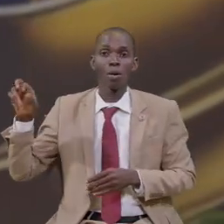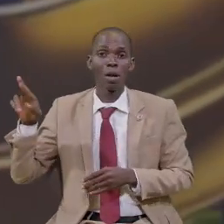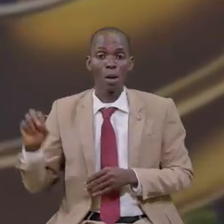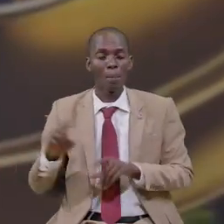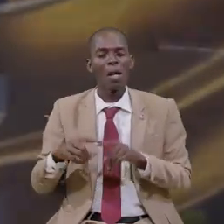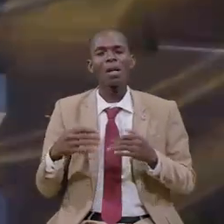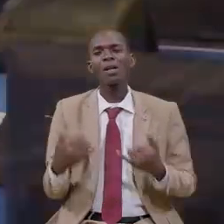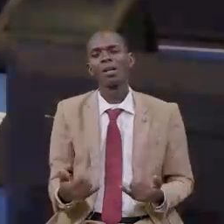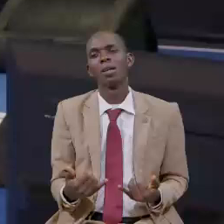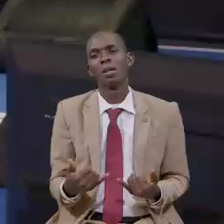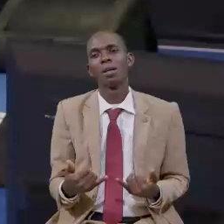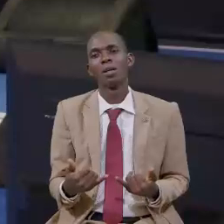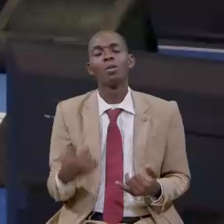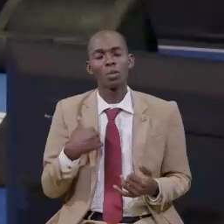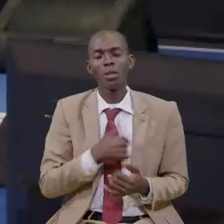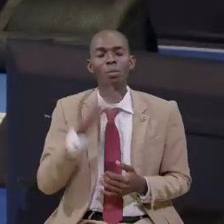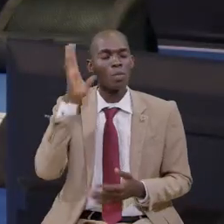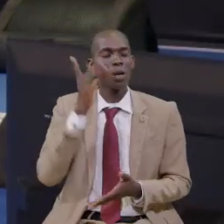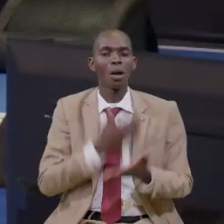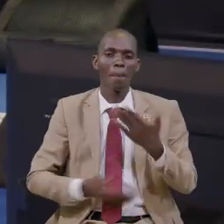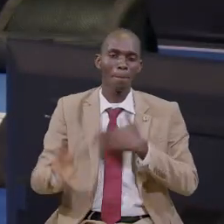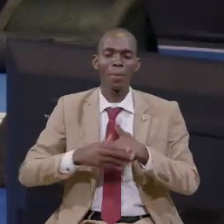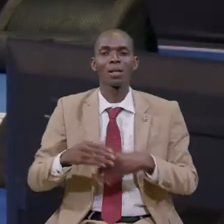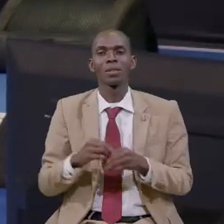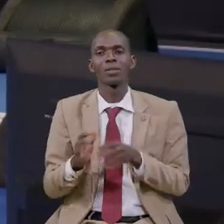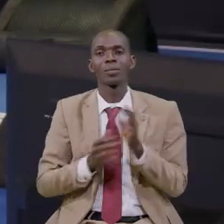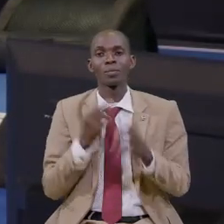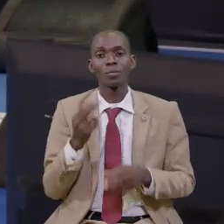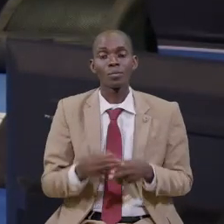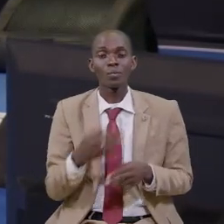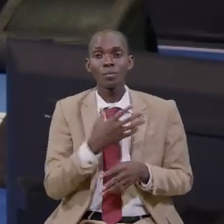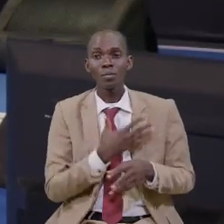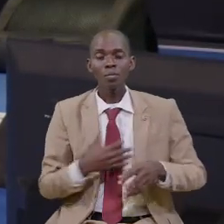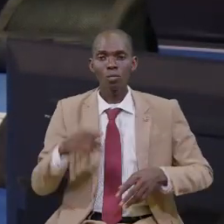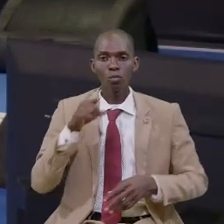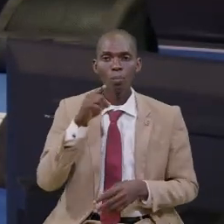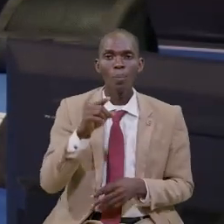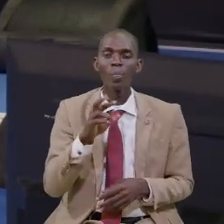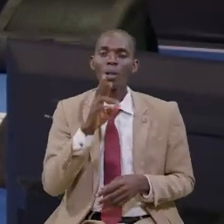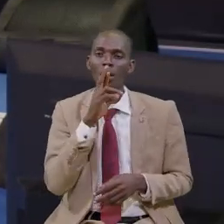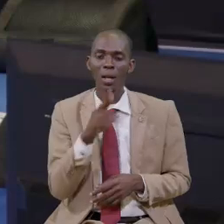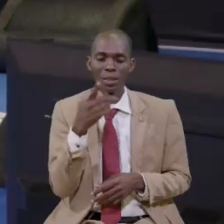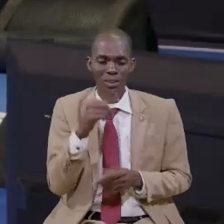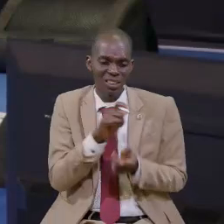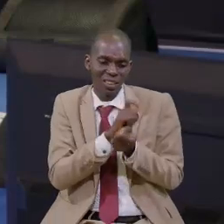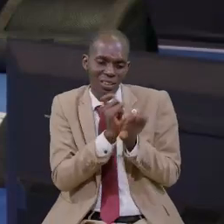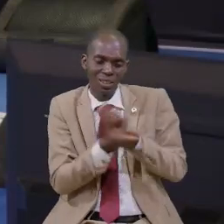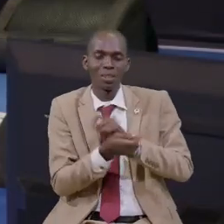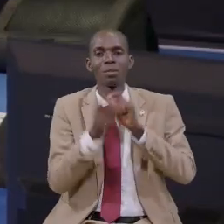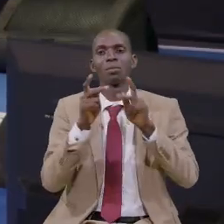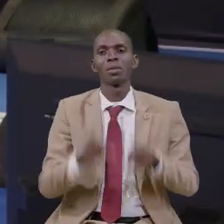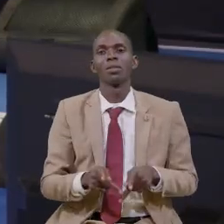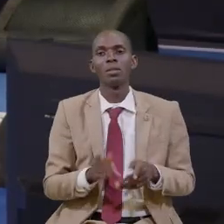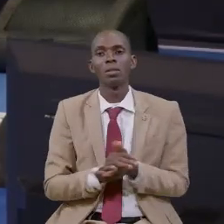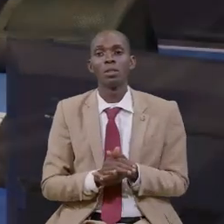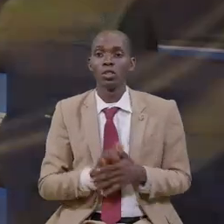will come back. Yeah. And you are the change agent. Yeah. Your life is changed.